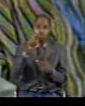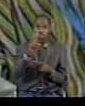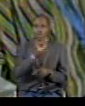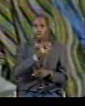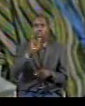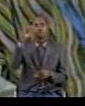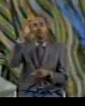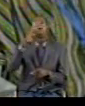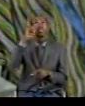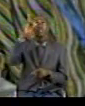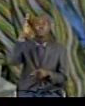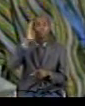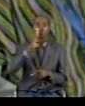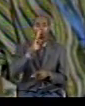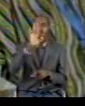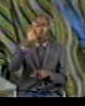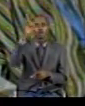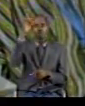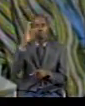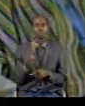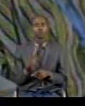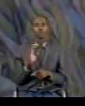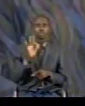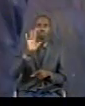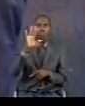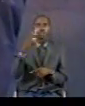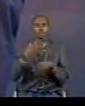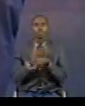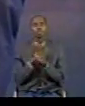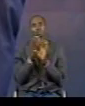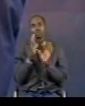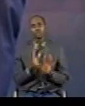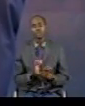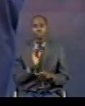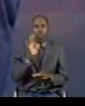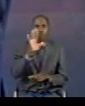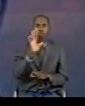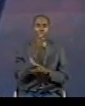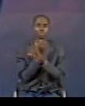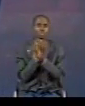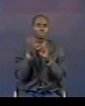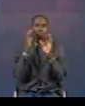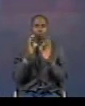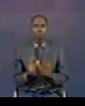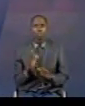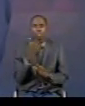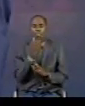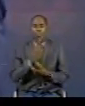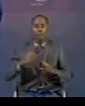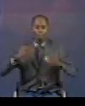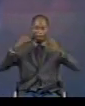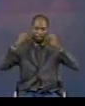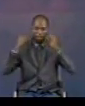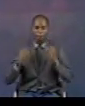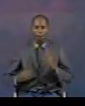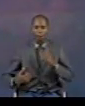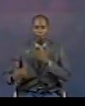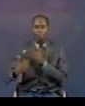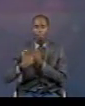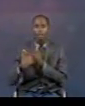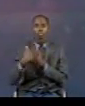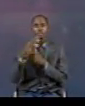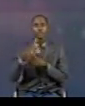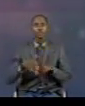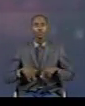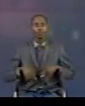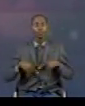your God, your creator, your redeemer, the power behind your life. And then